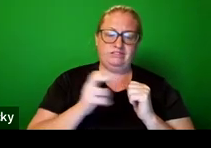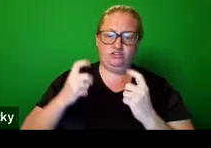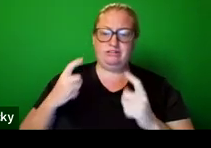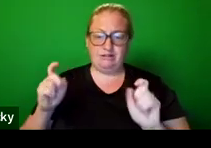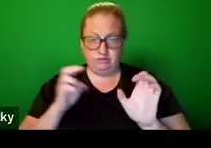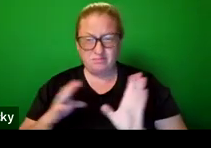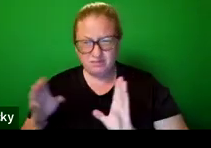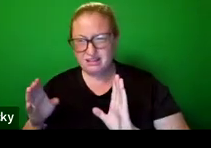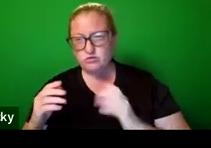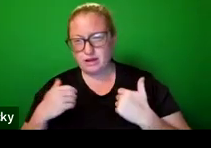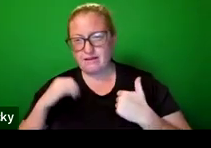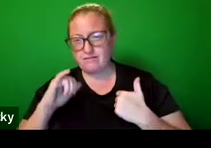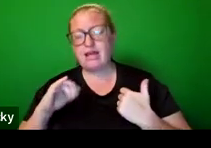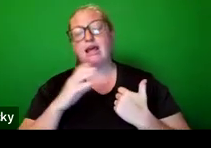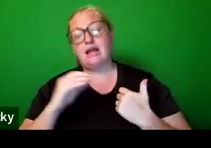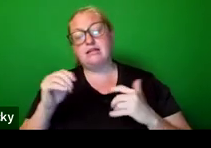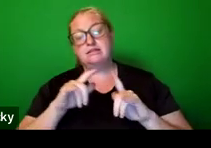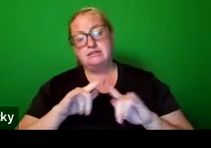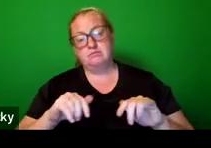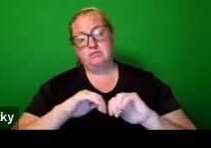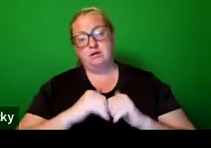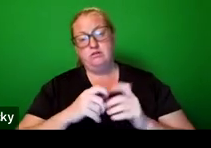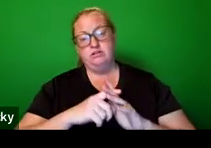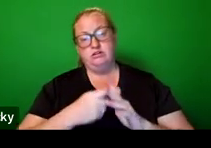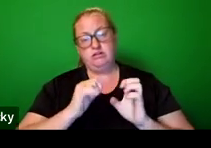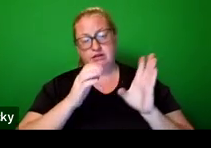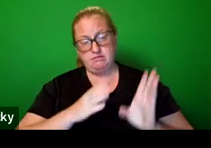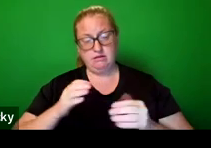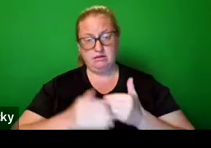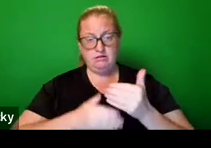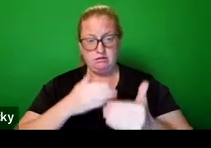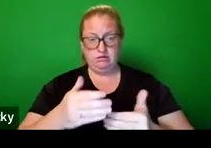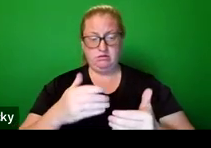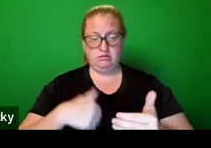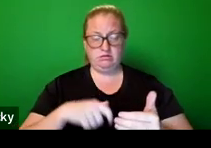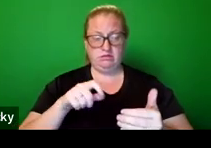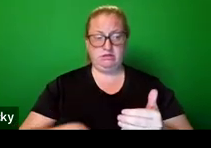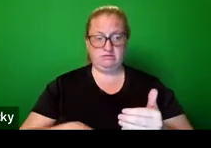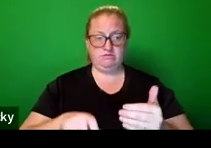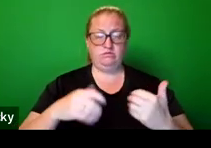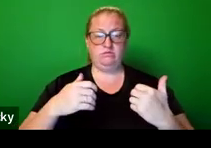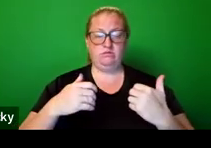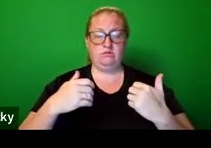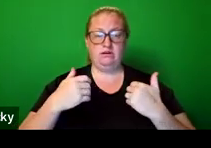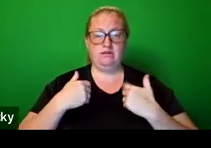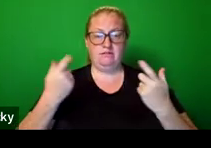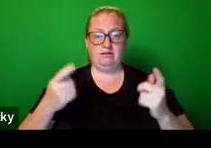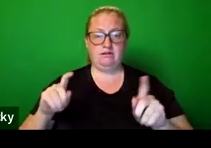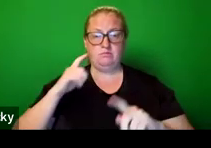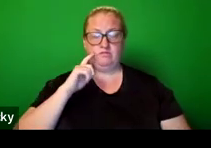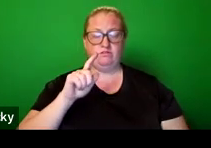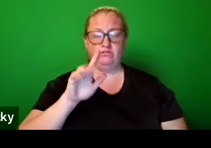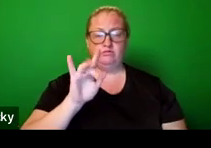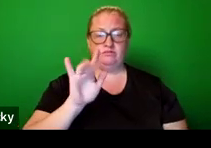then how does it at the same time start that planning process that we have to undergo for the